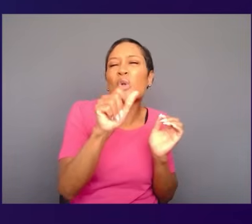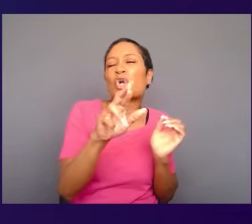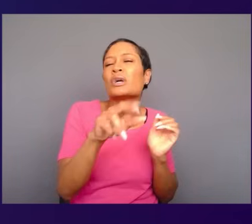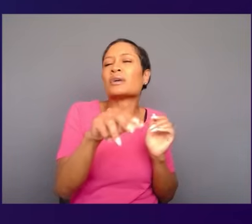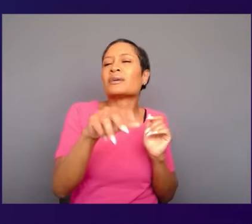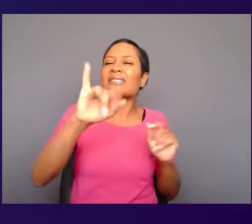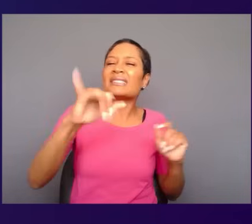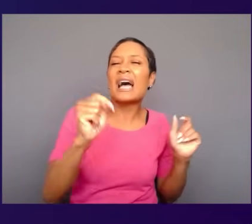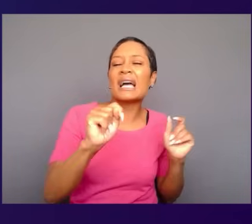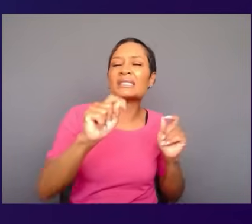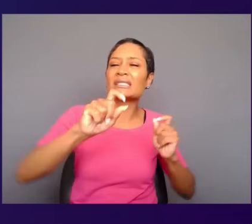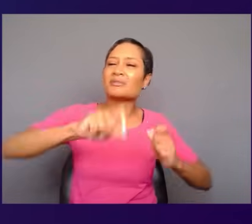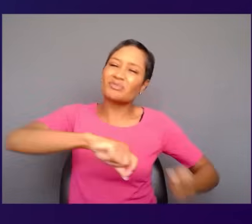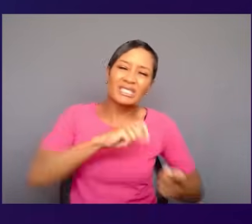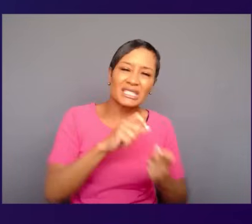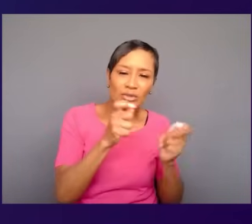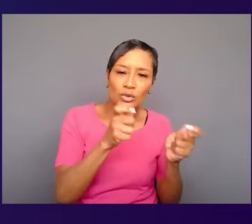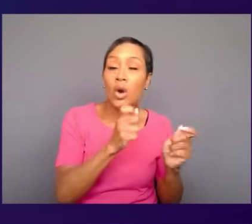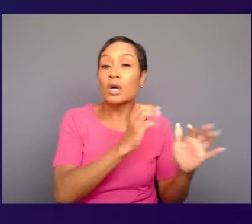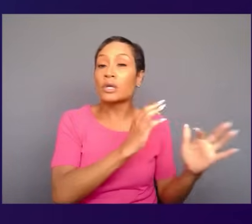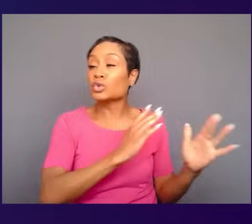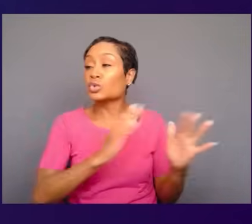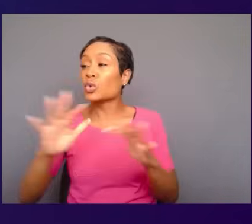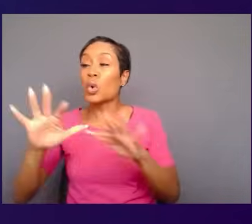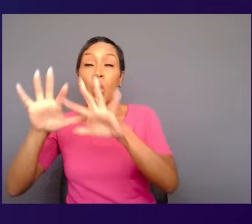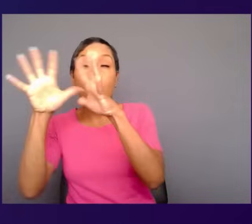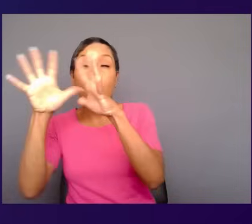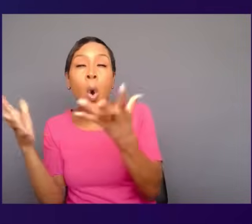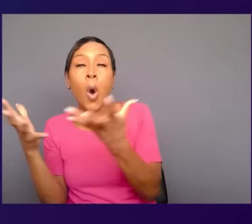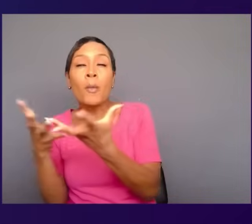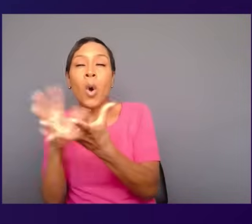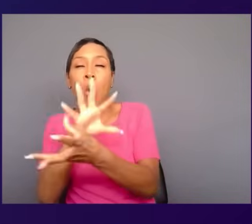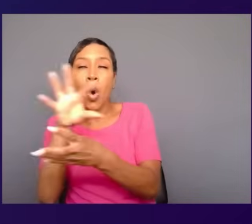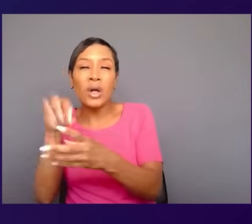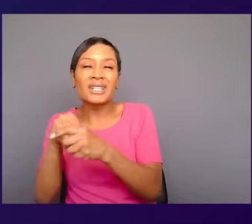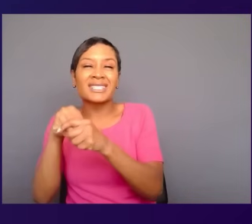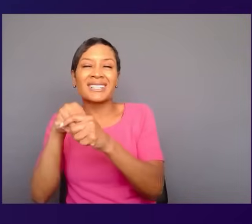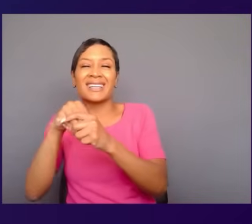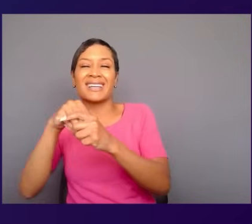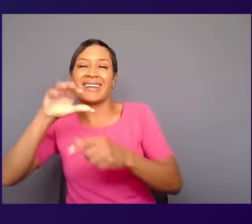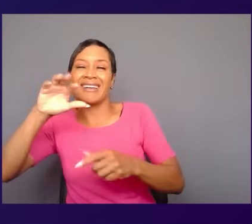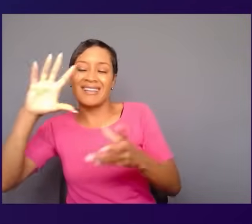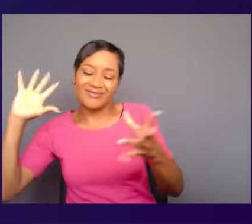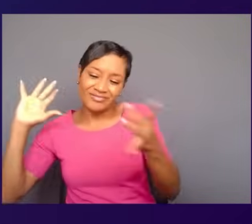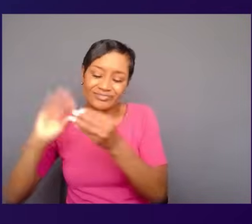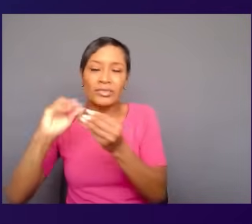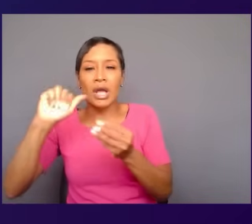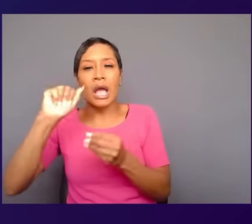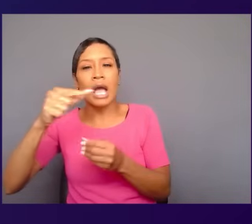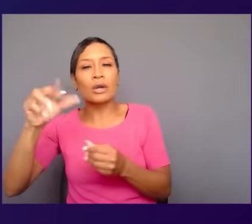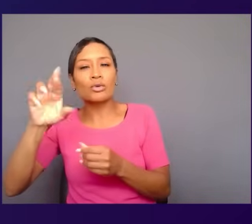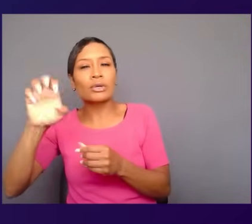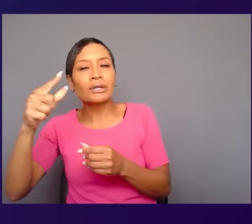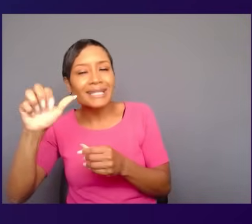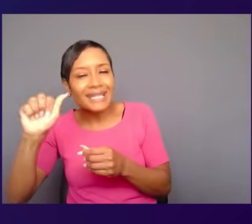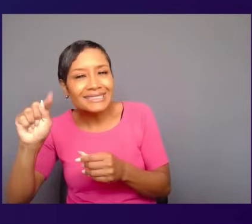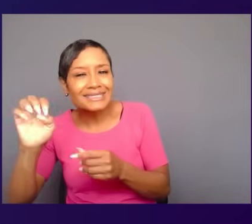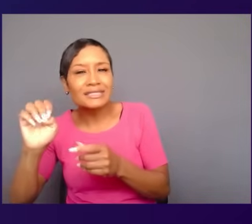specific controls, all the way up to more global, more holistic aggregate views that serve an entire enterprise.